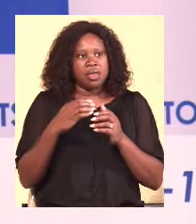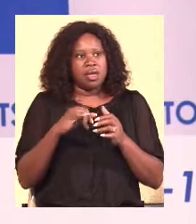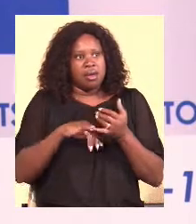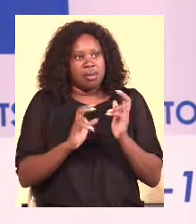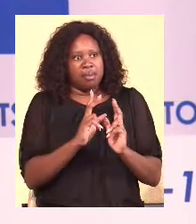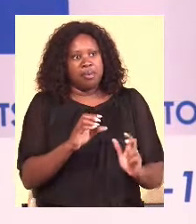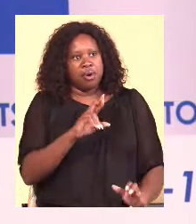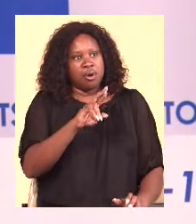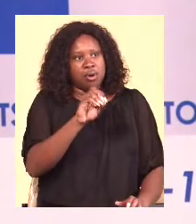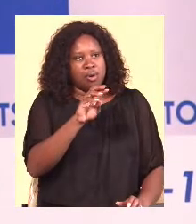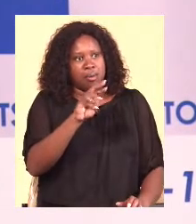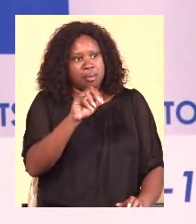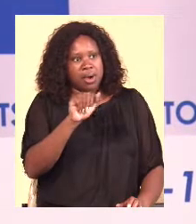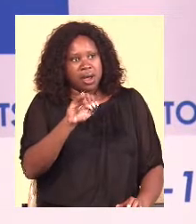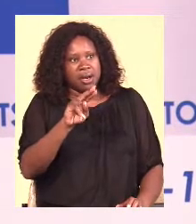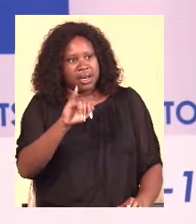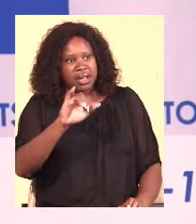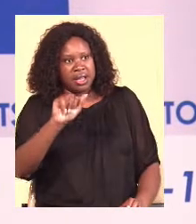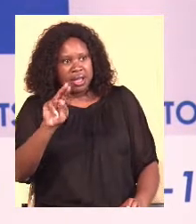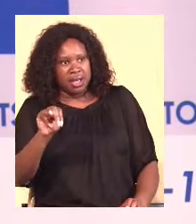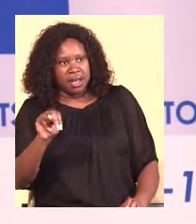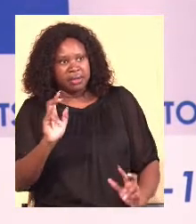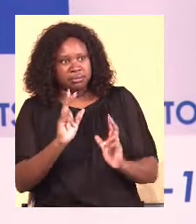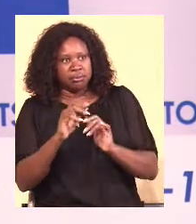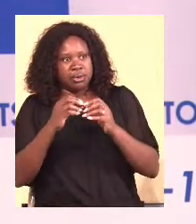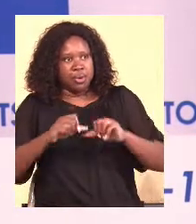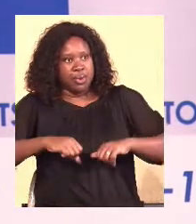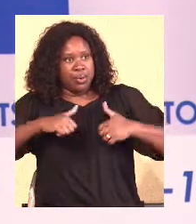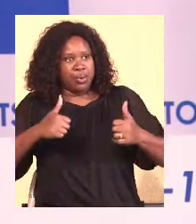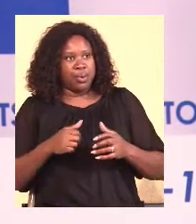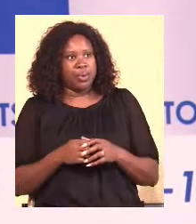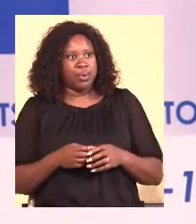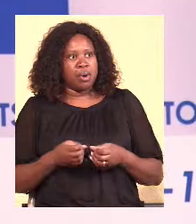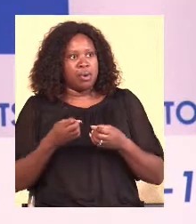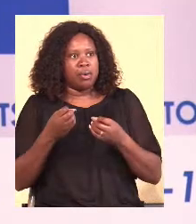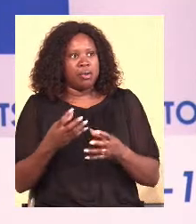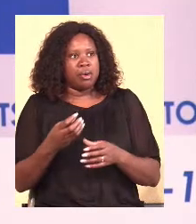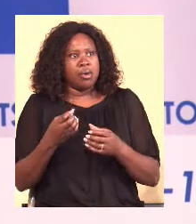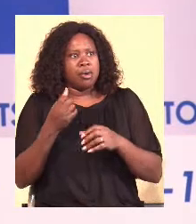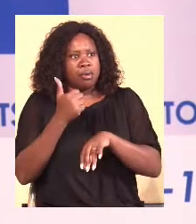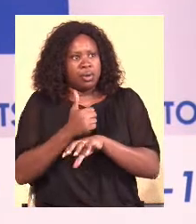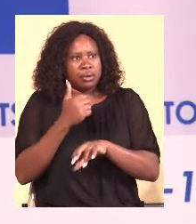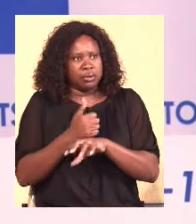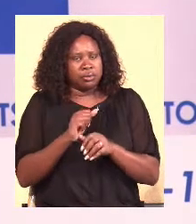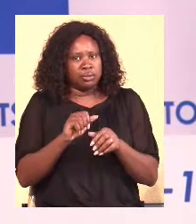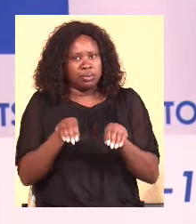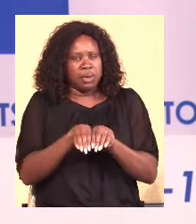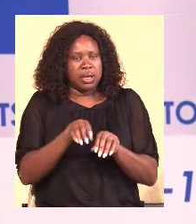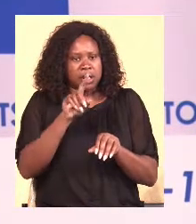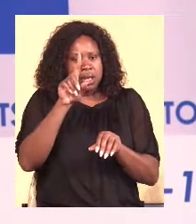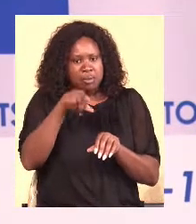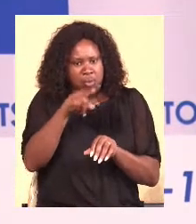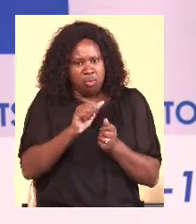couple recovered. He was given plenty opportunities to rectify this